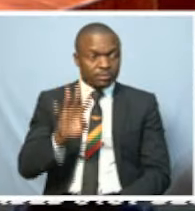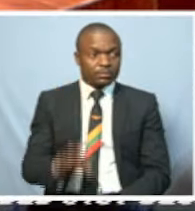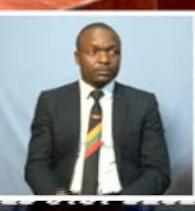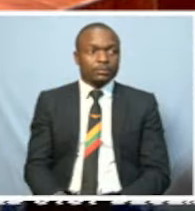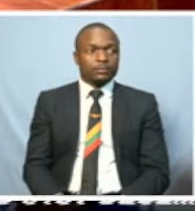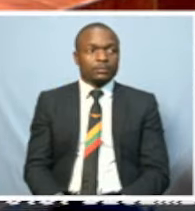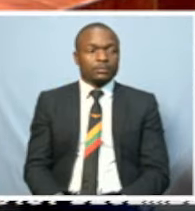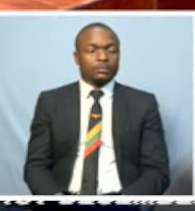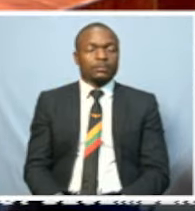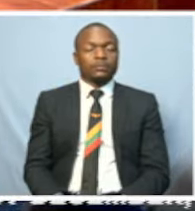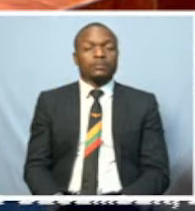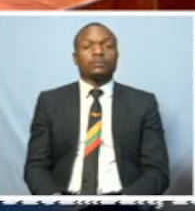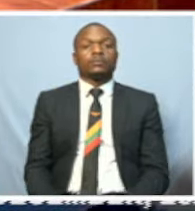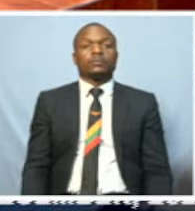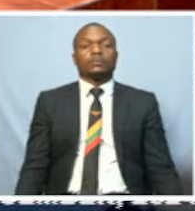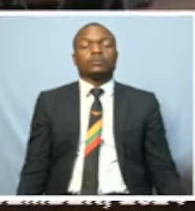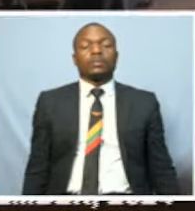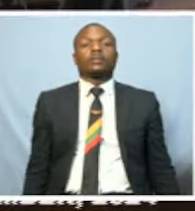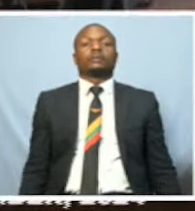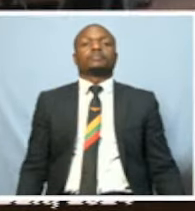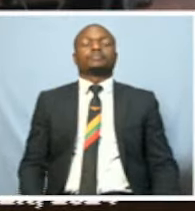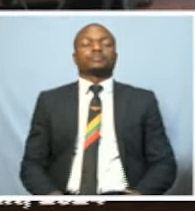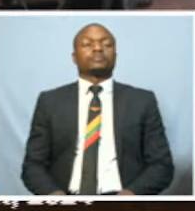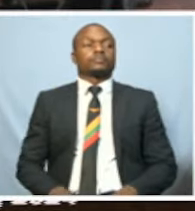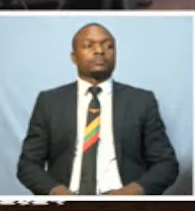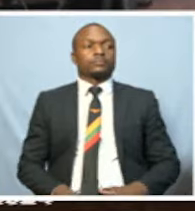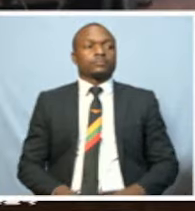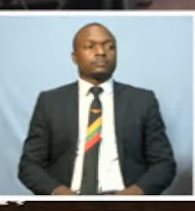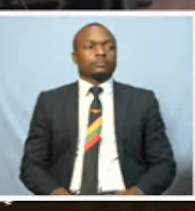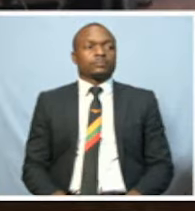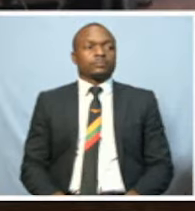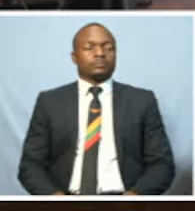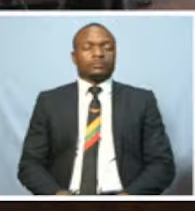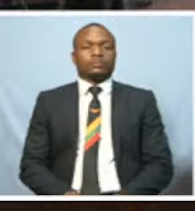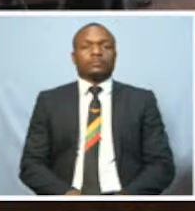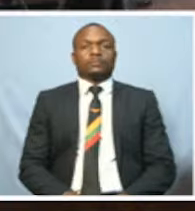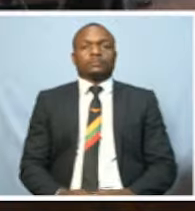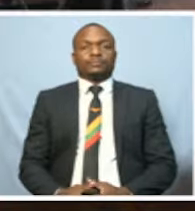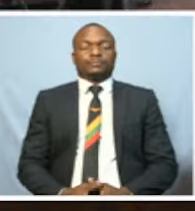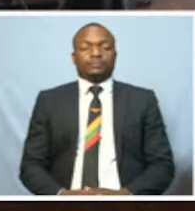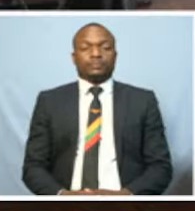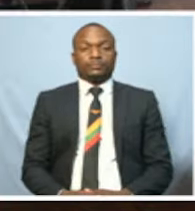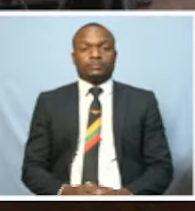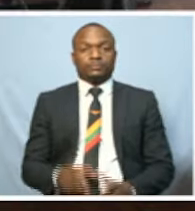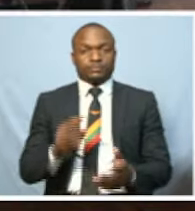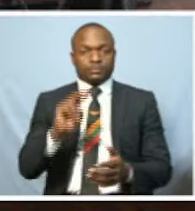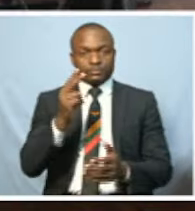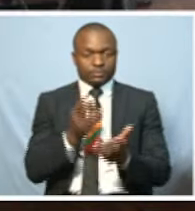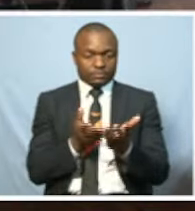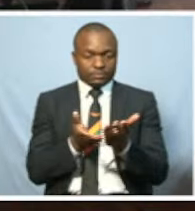document. What about anyone else? The second page.